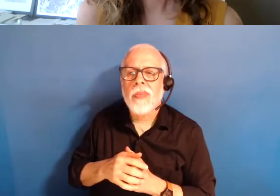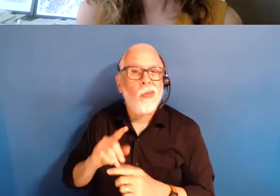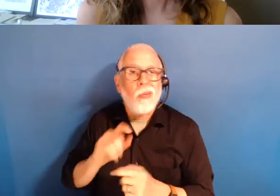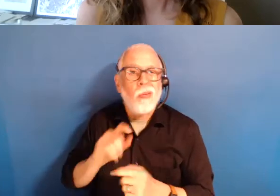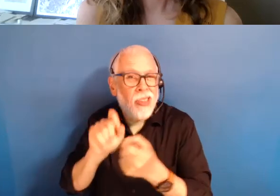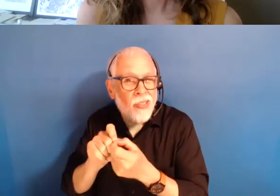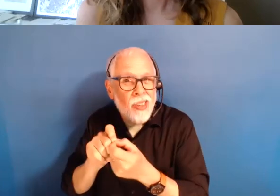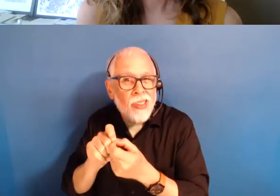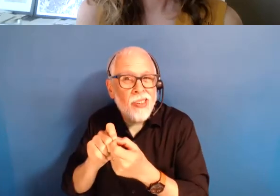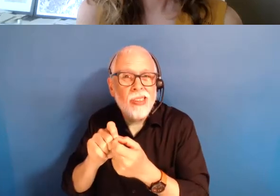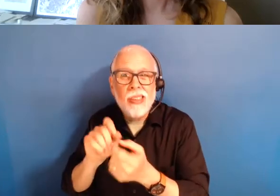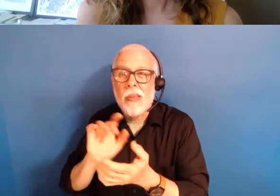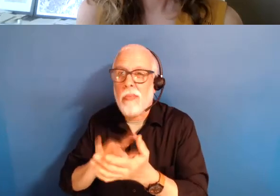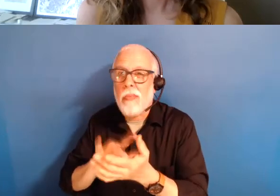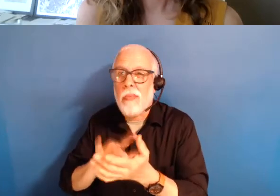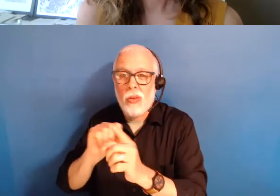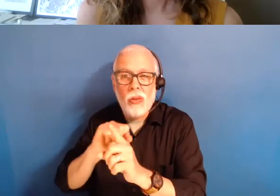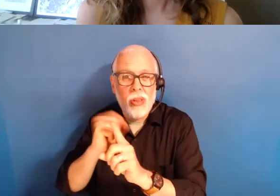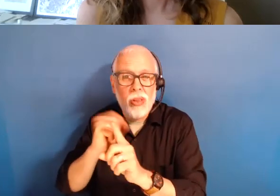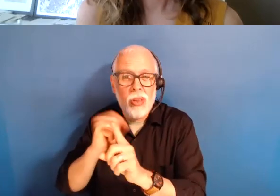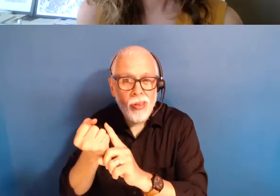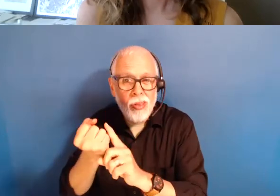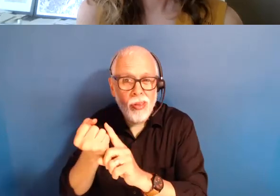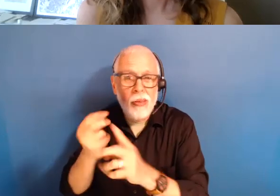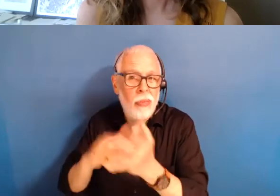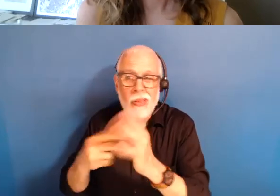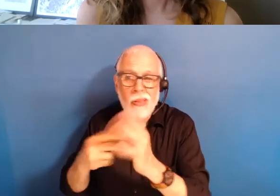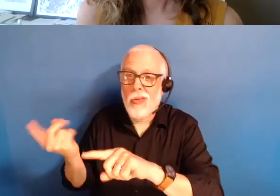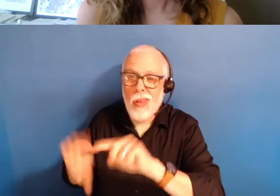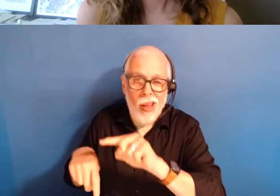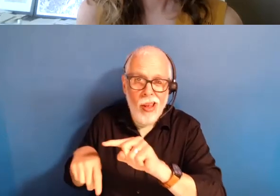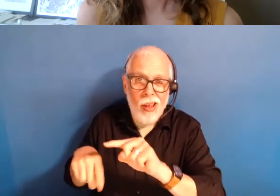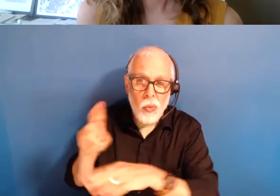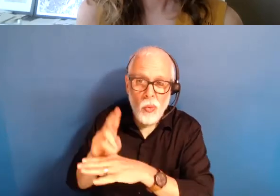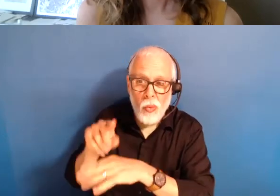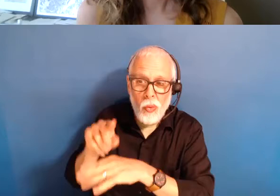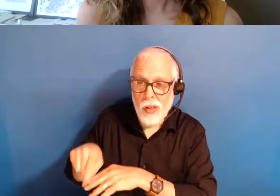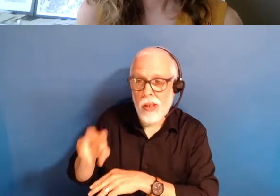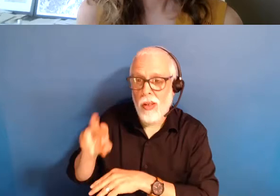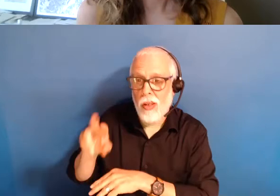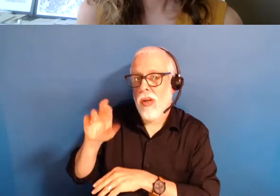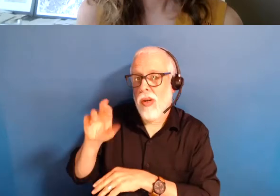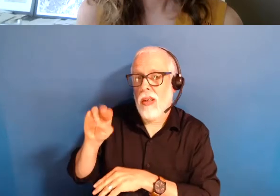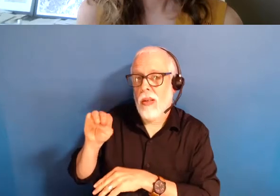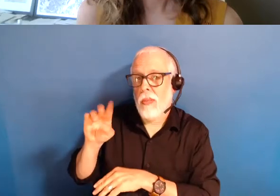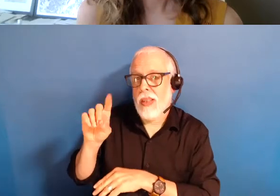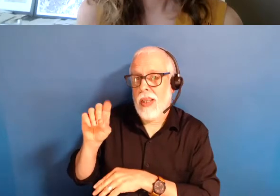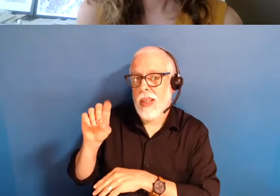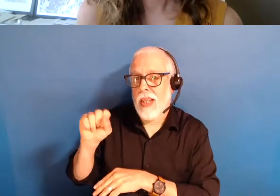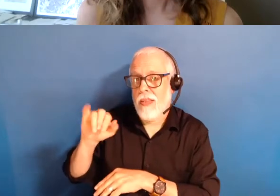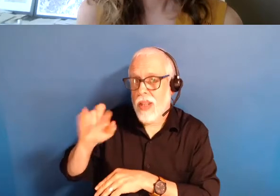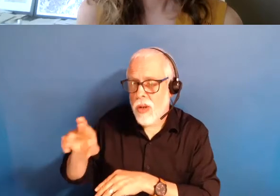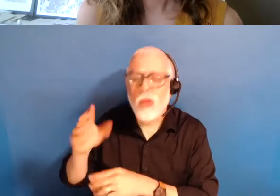specific medical conditions that would make you not eligible for Remdesivir. There was